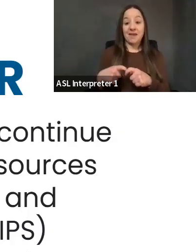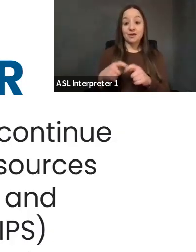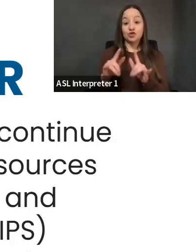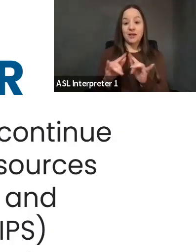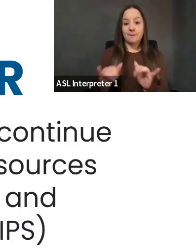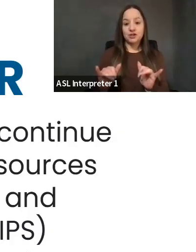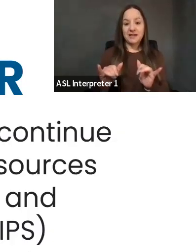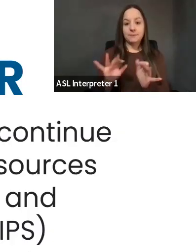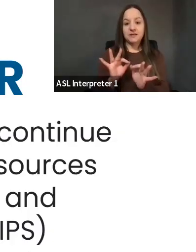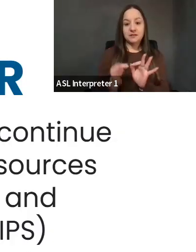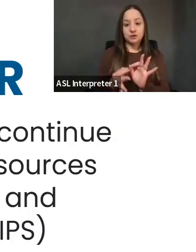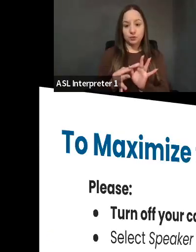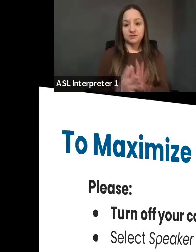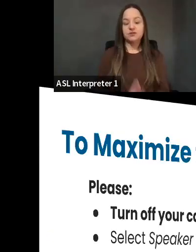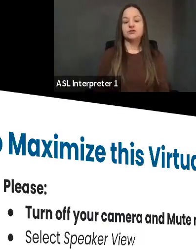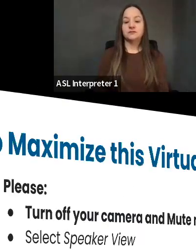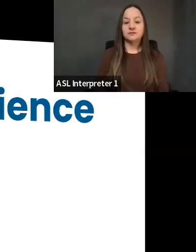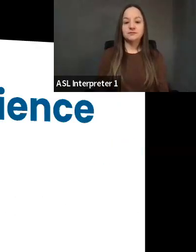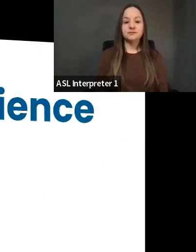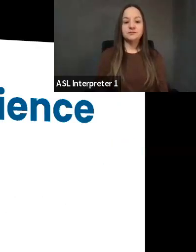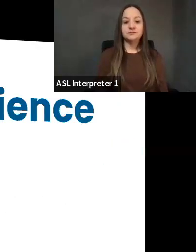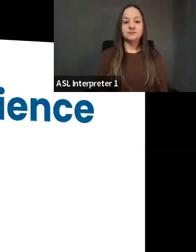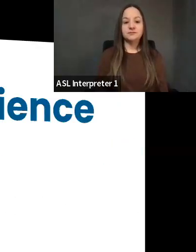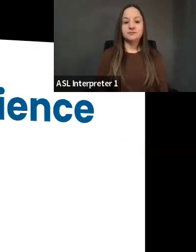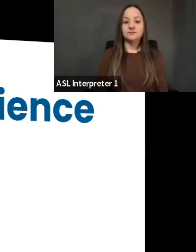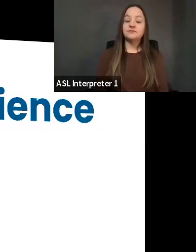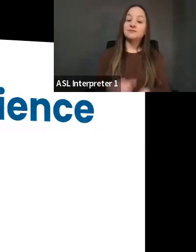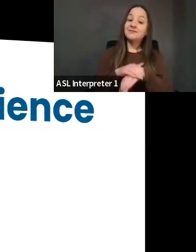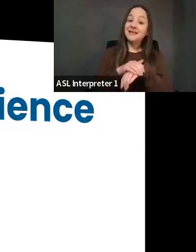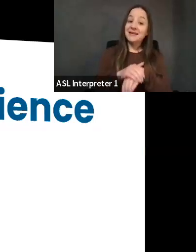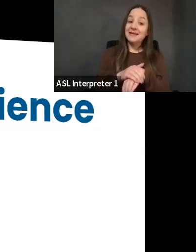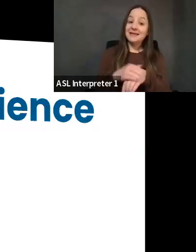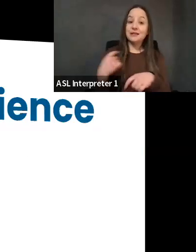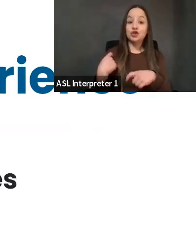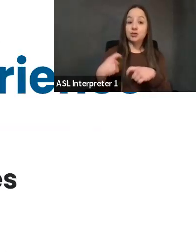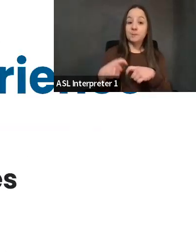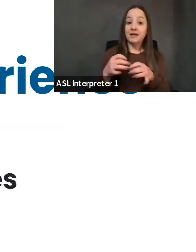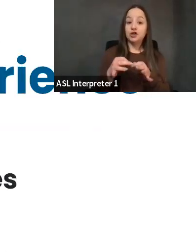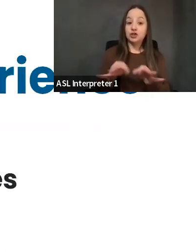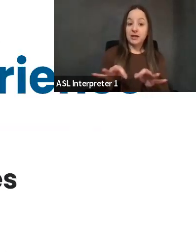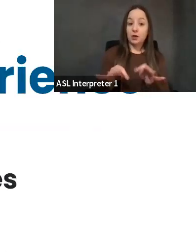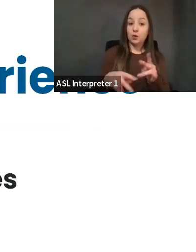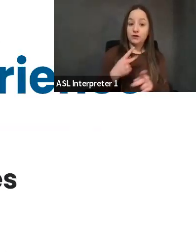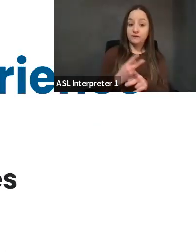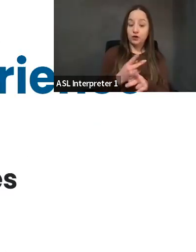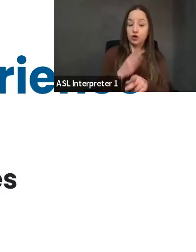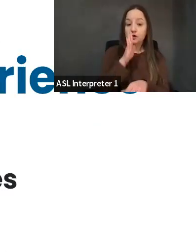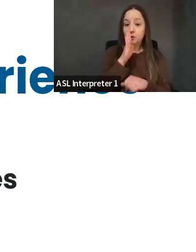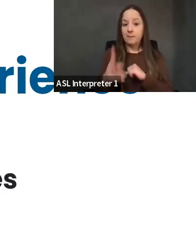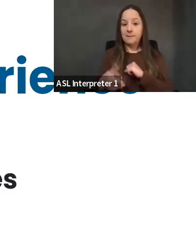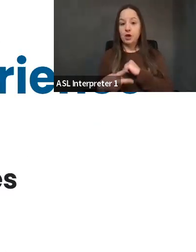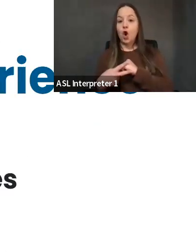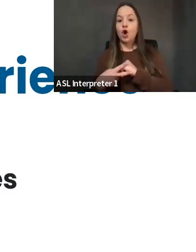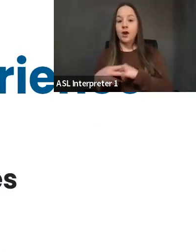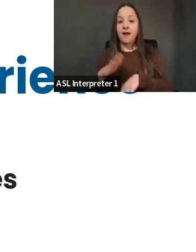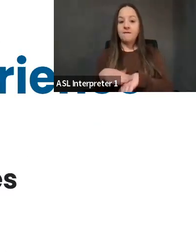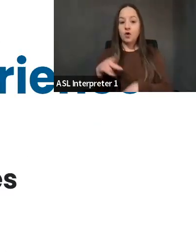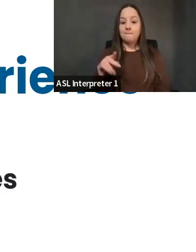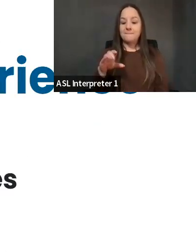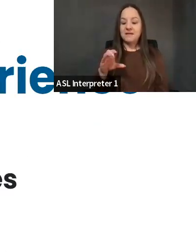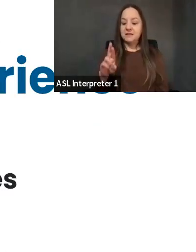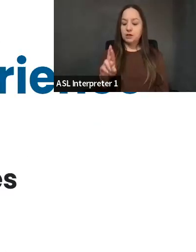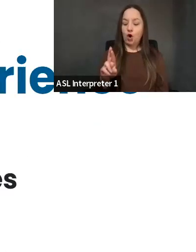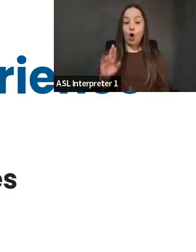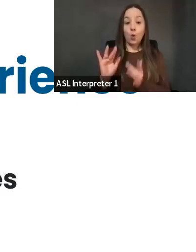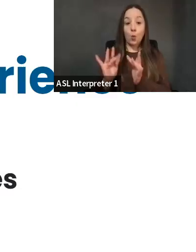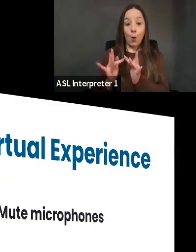simultaneous interpretation. The English and Spanish language versions will be archived on the PCR website Transition Times